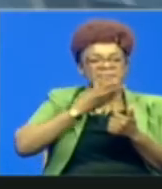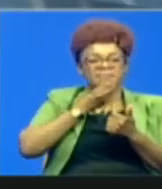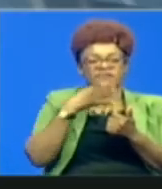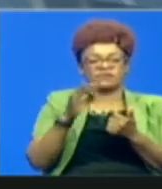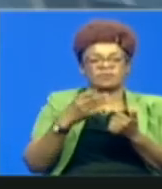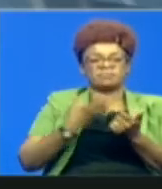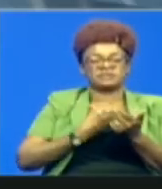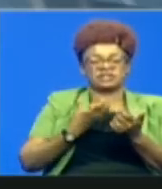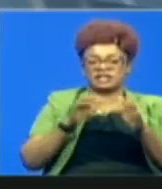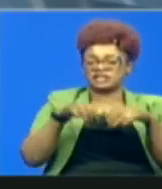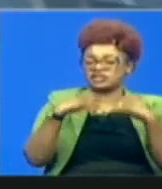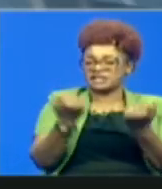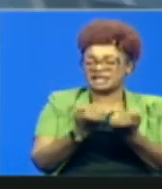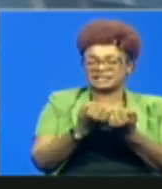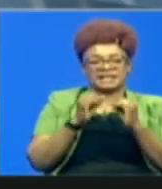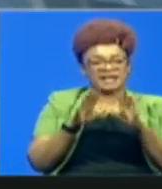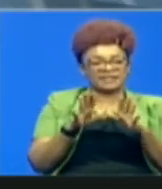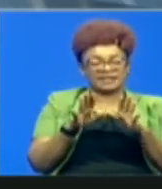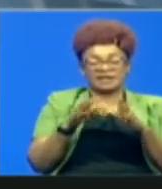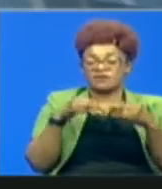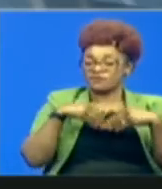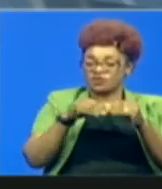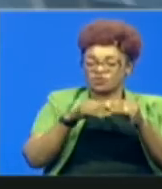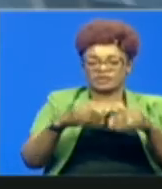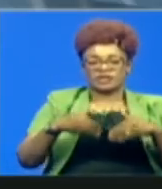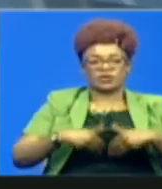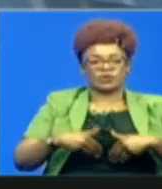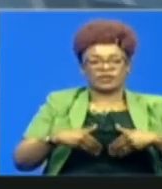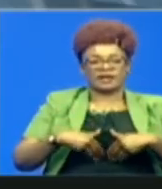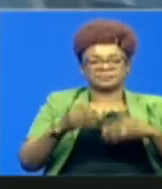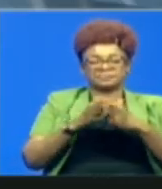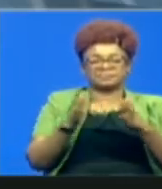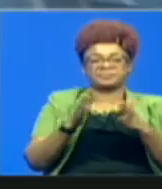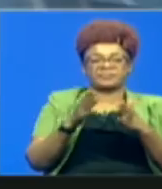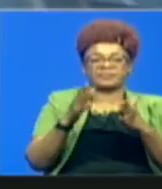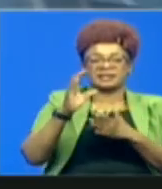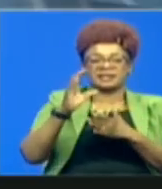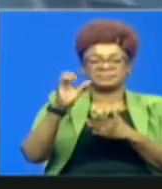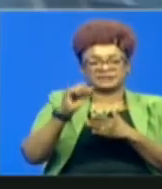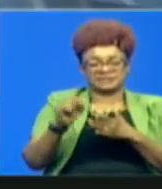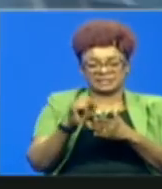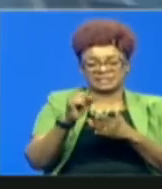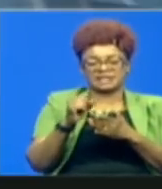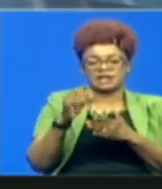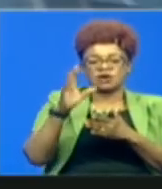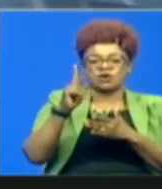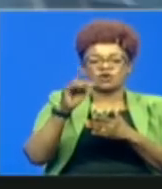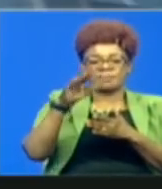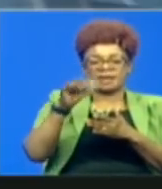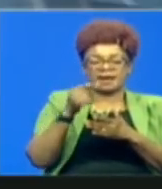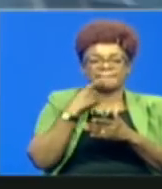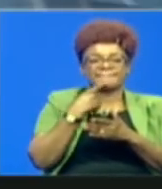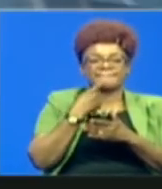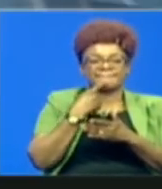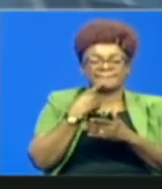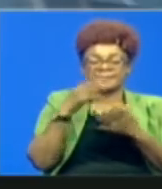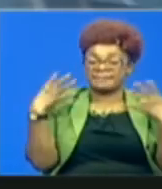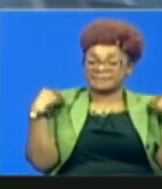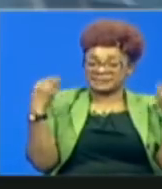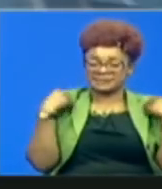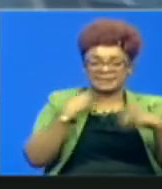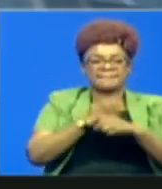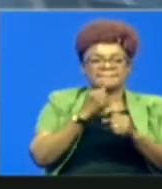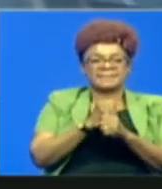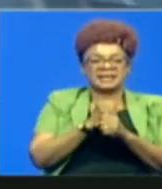in society. Well, this is according to Youth and Gender Affairs Cabinet Secretary Margaret Kobia, who says the practice makes women